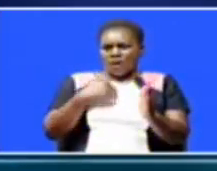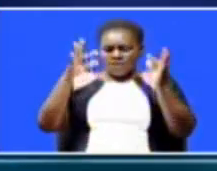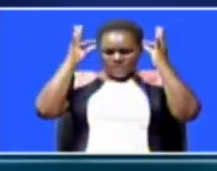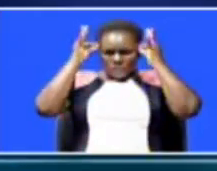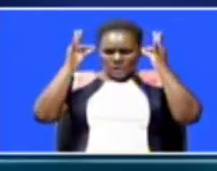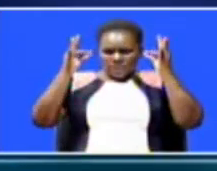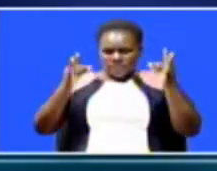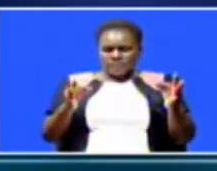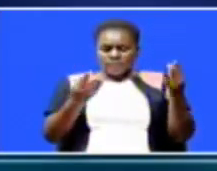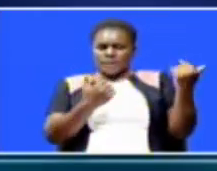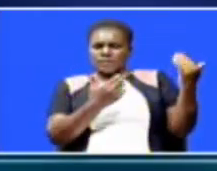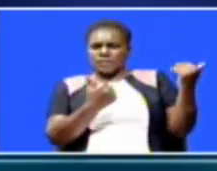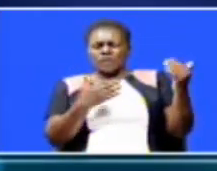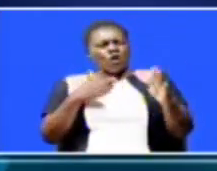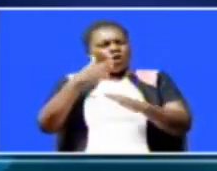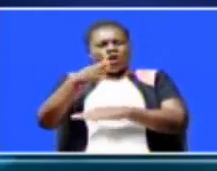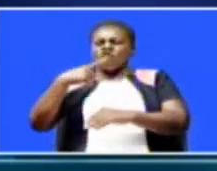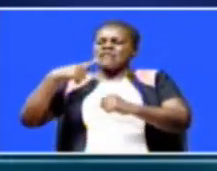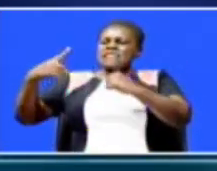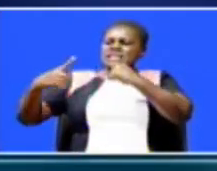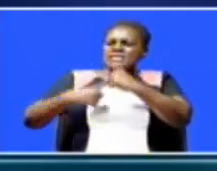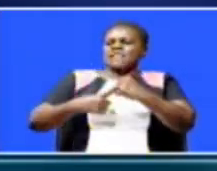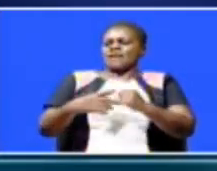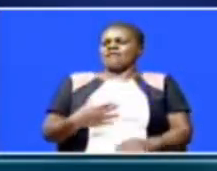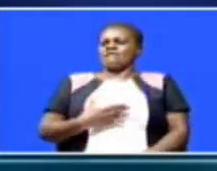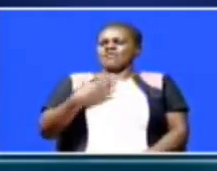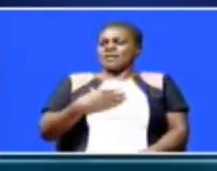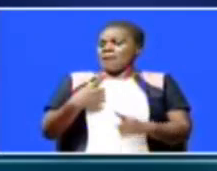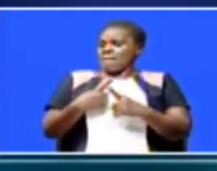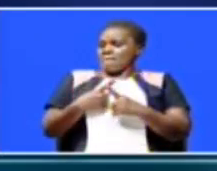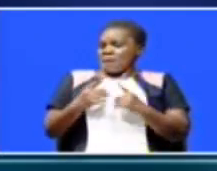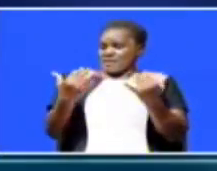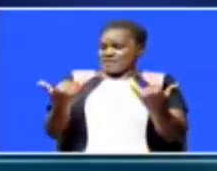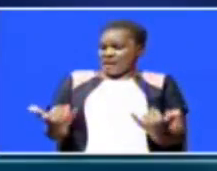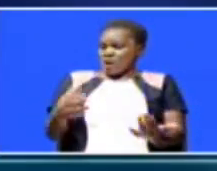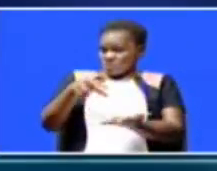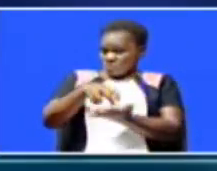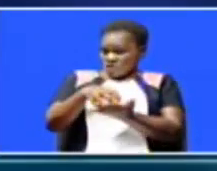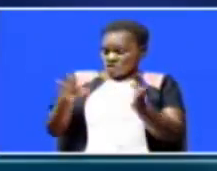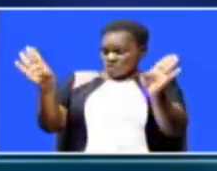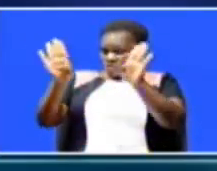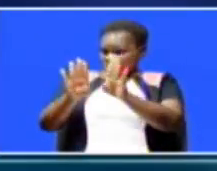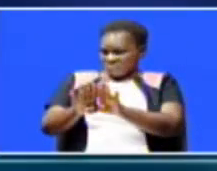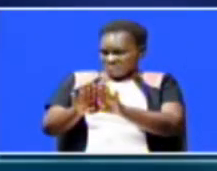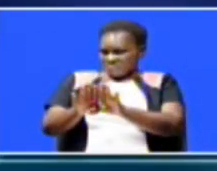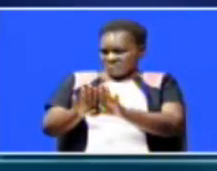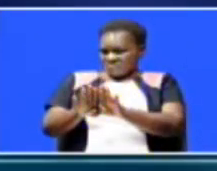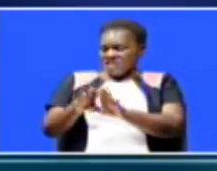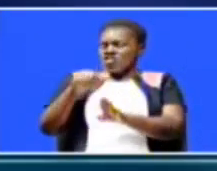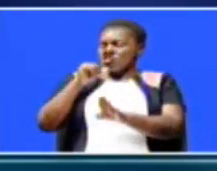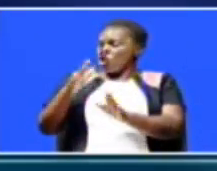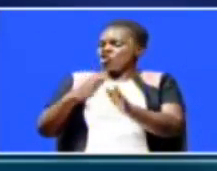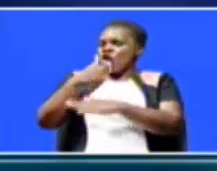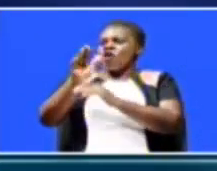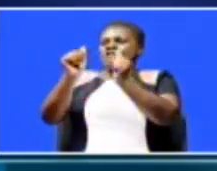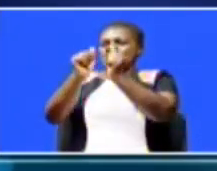wedding, expecting over 600 guests. But with the current lockdown restrictions, he will have not more than 10